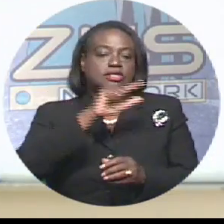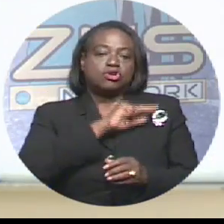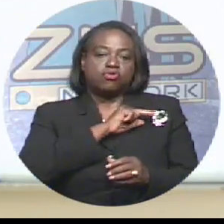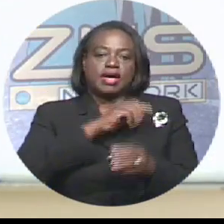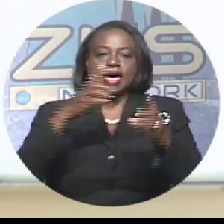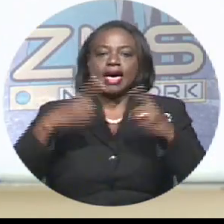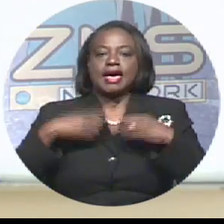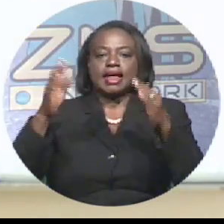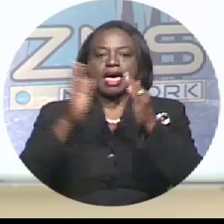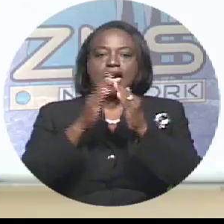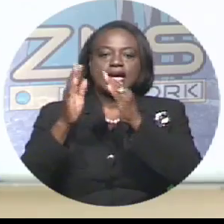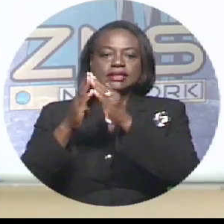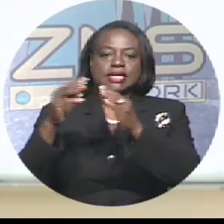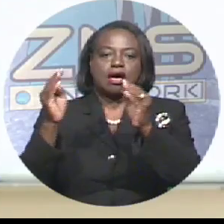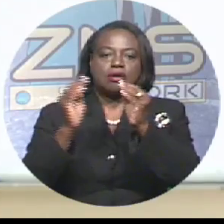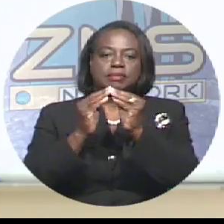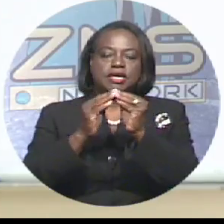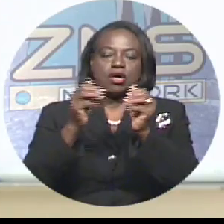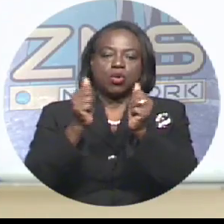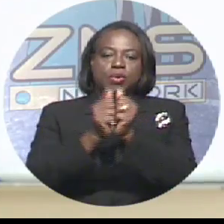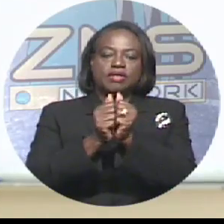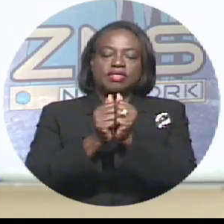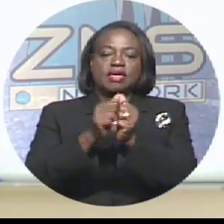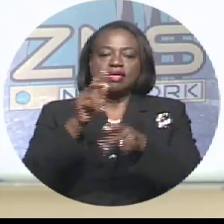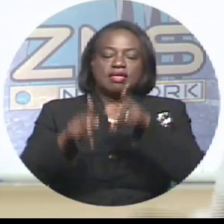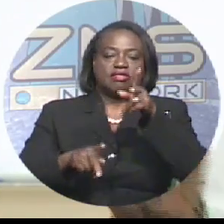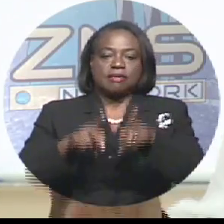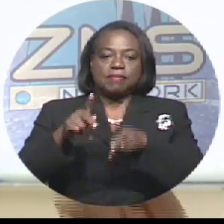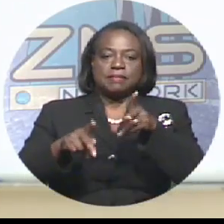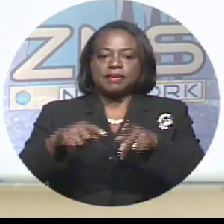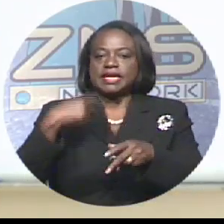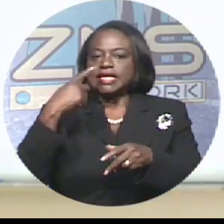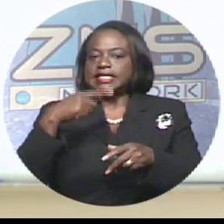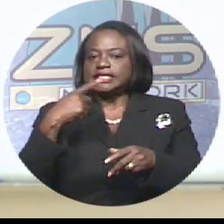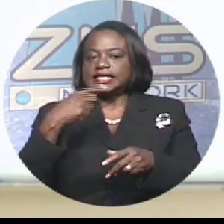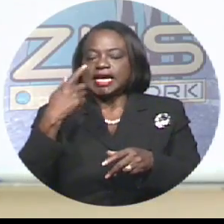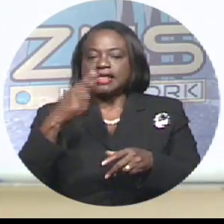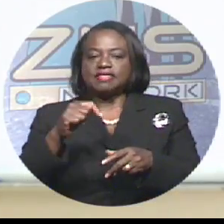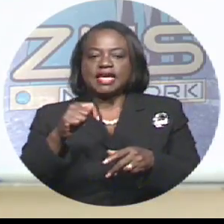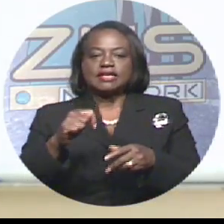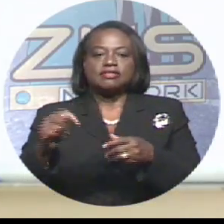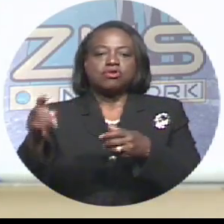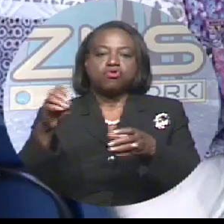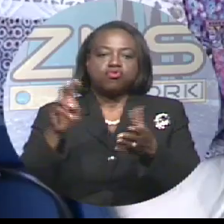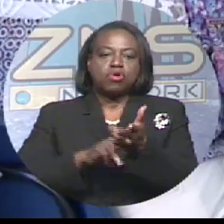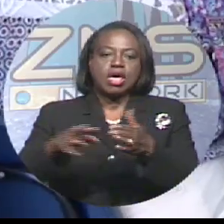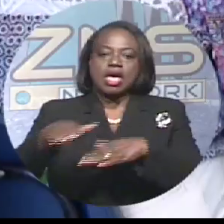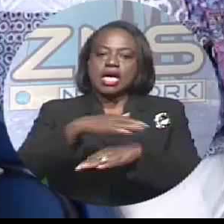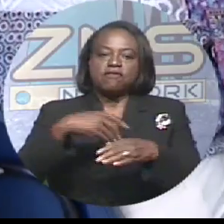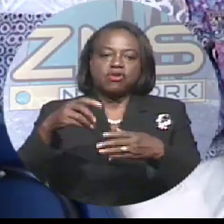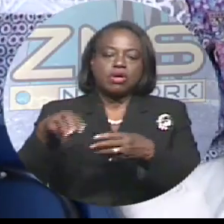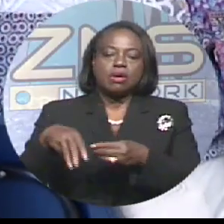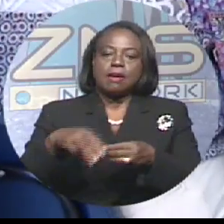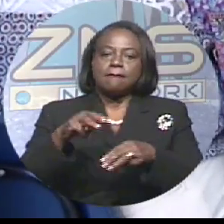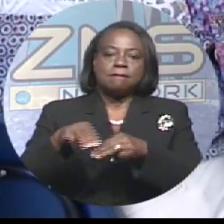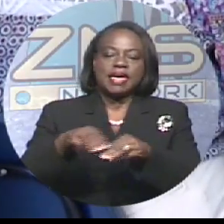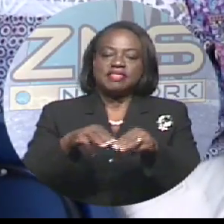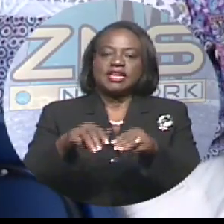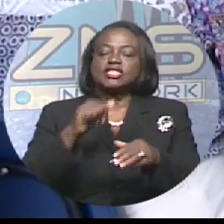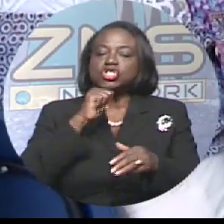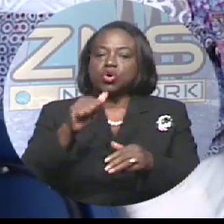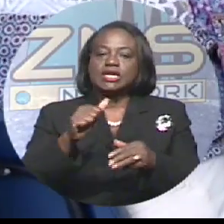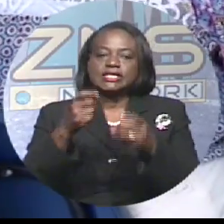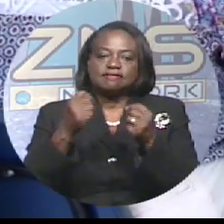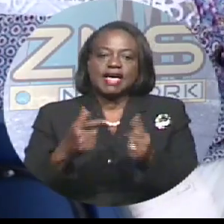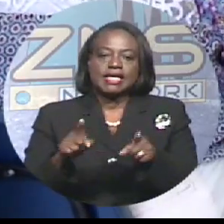town meeting with residents, assured them that although recovery efforts for the island are not progressing as fast as he would like, officials are working to rebuild